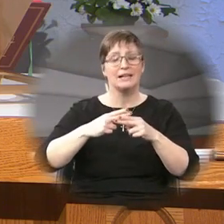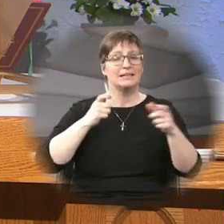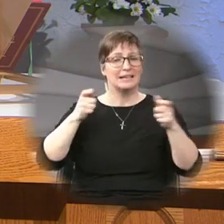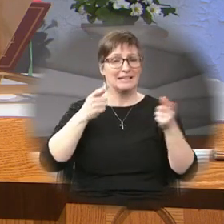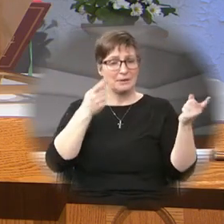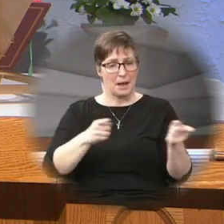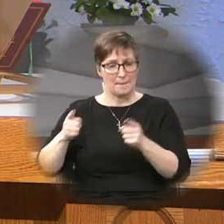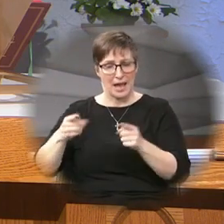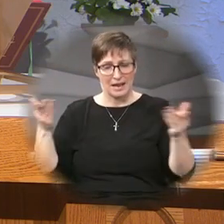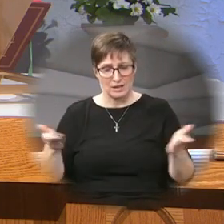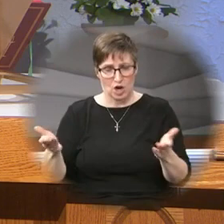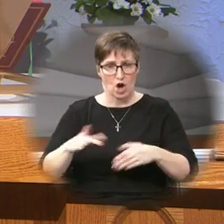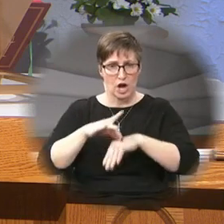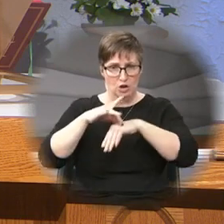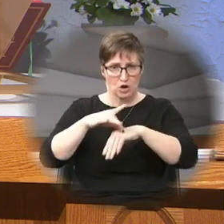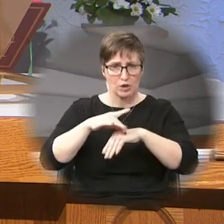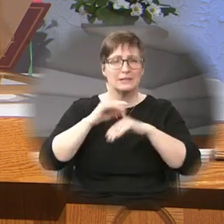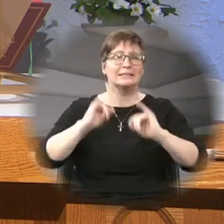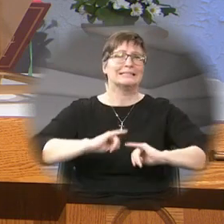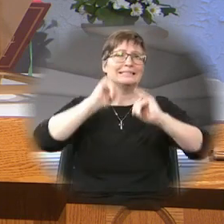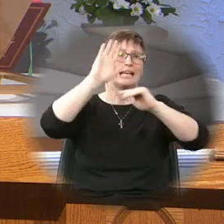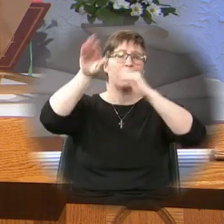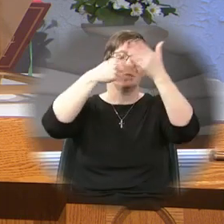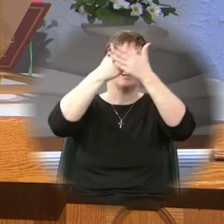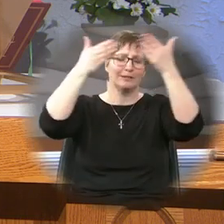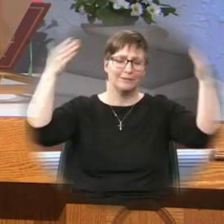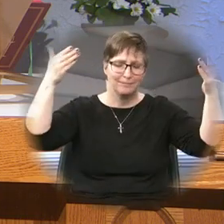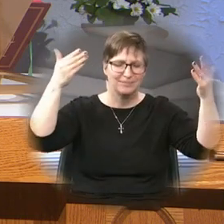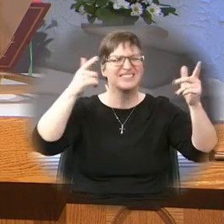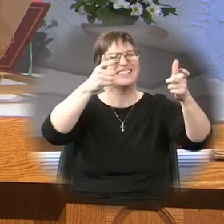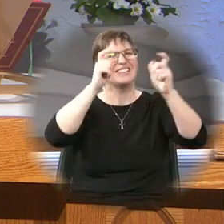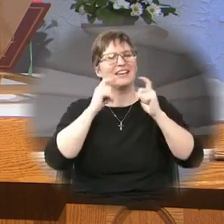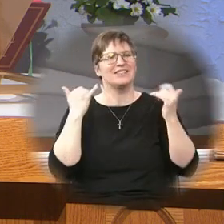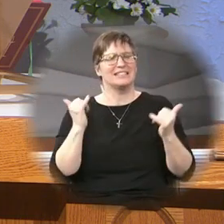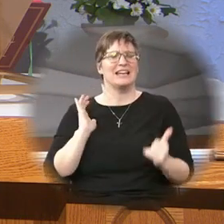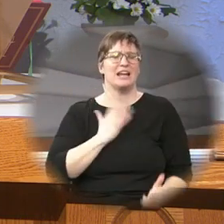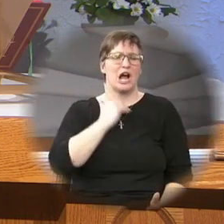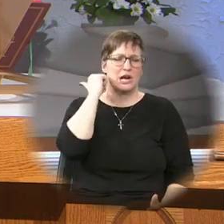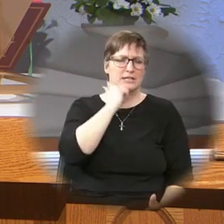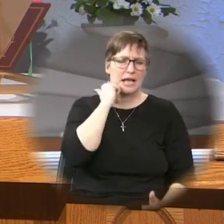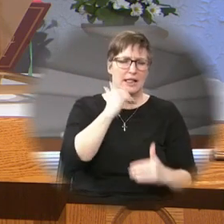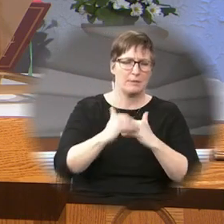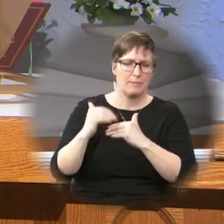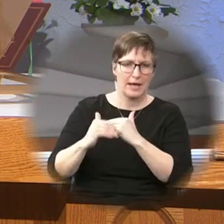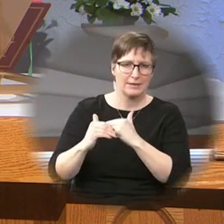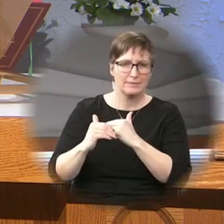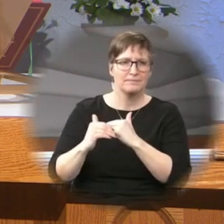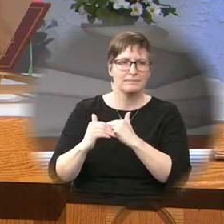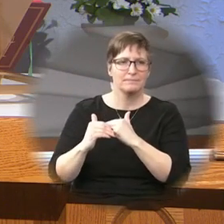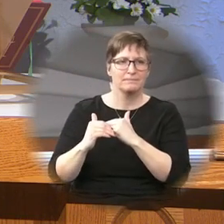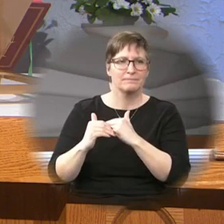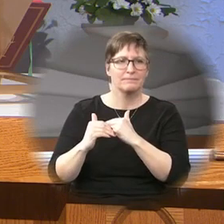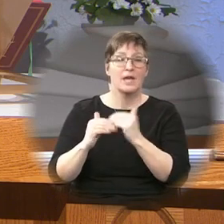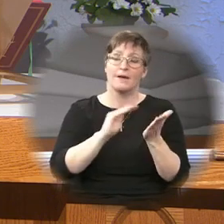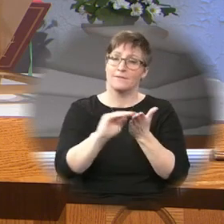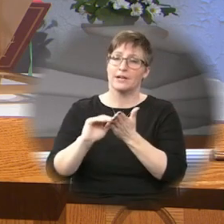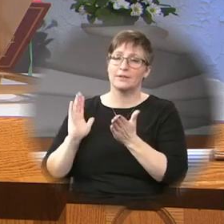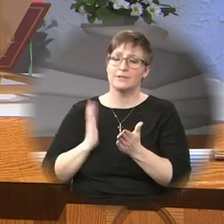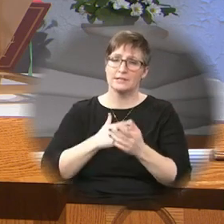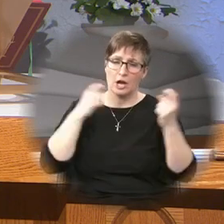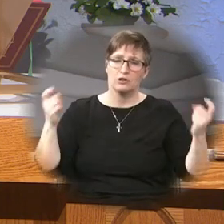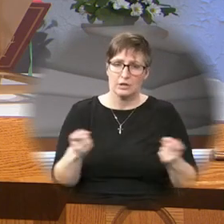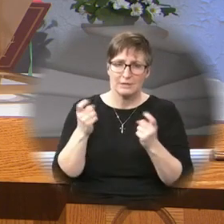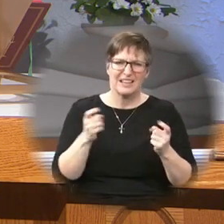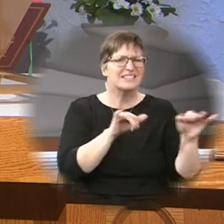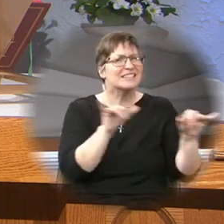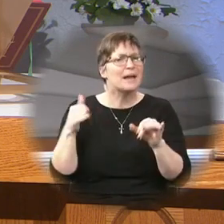name. Thy kingdom come, thy will be done, on earth as it is in heaven. Give us this day our daily bread, and